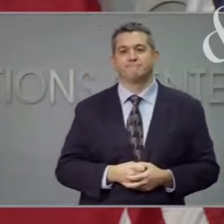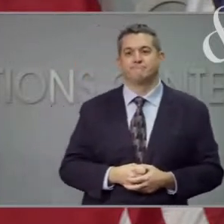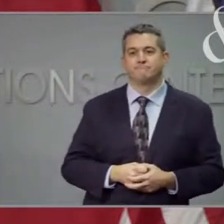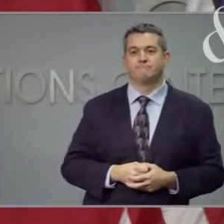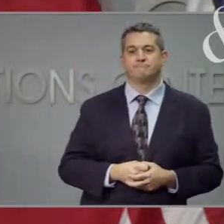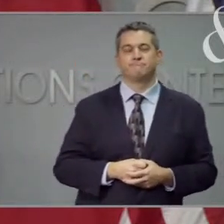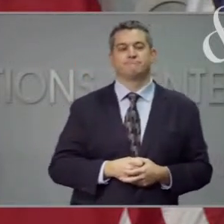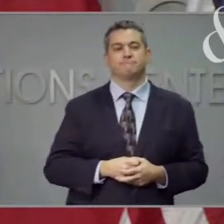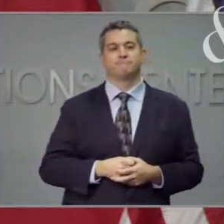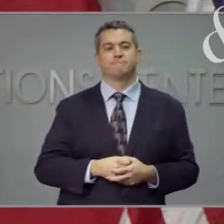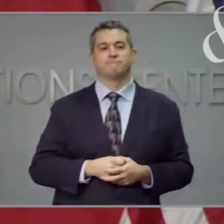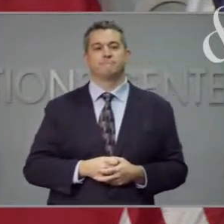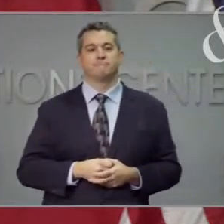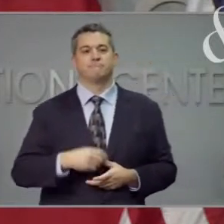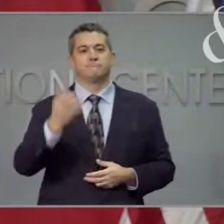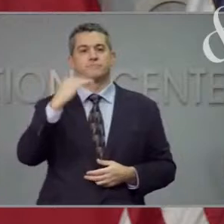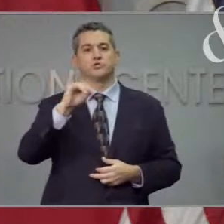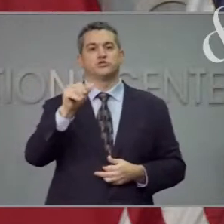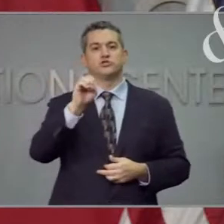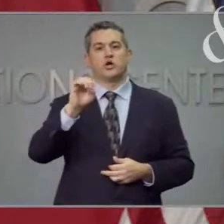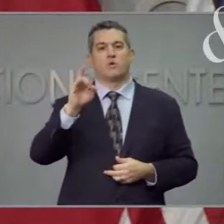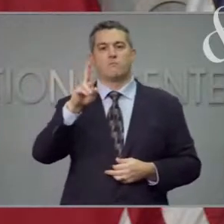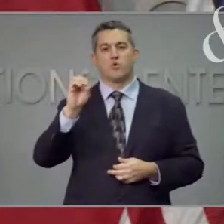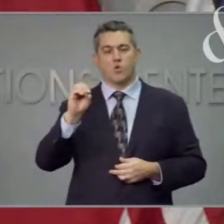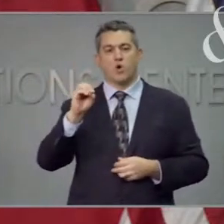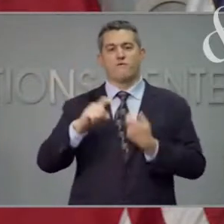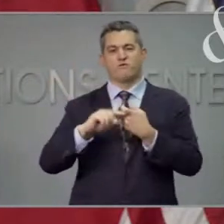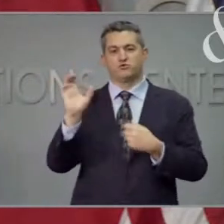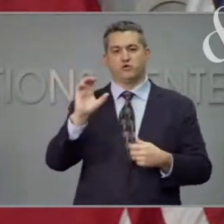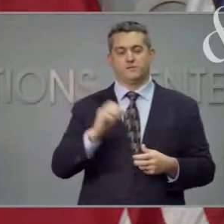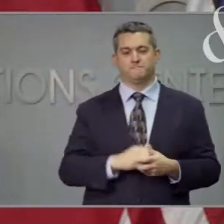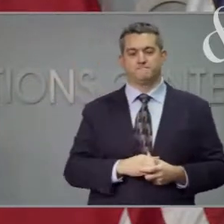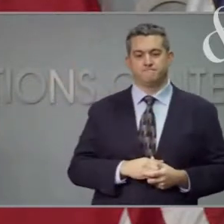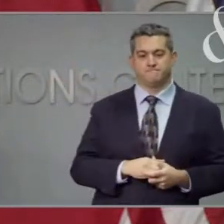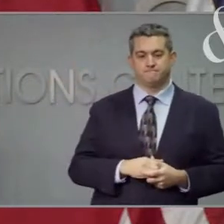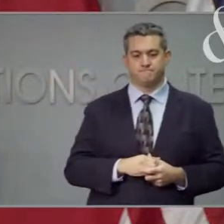Our next question is from Joe Bruno, WSOC TV, Charlotte.